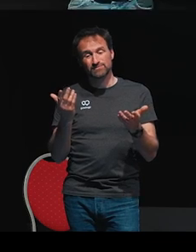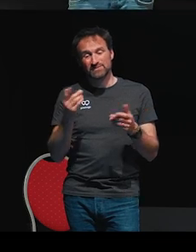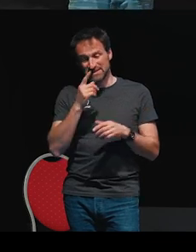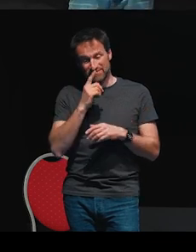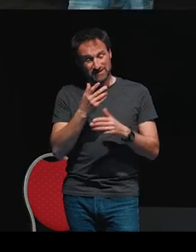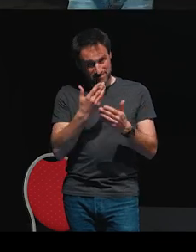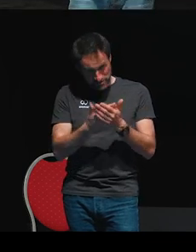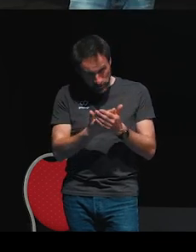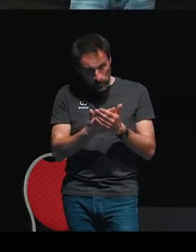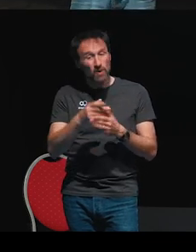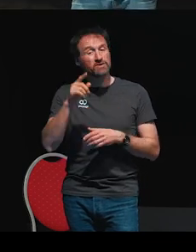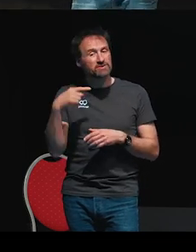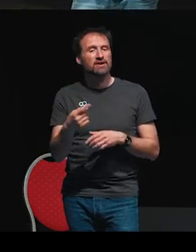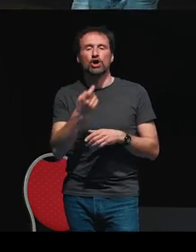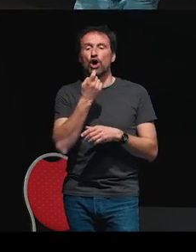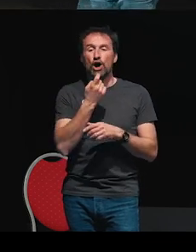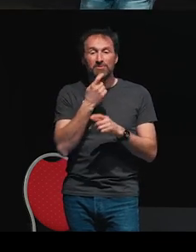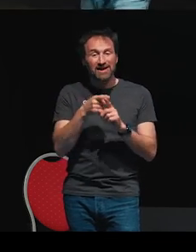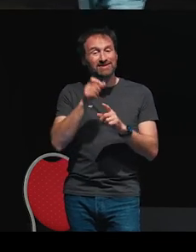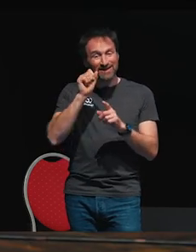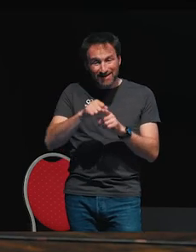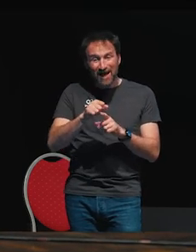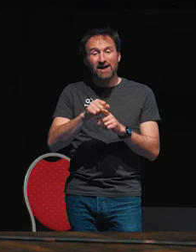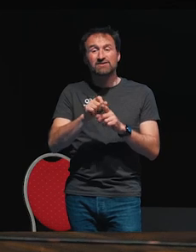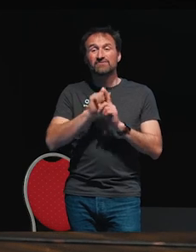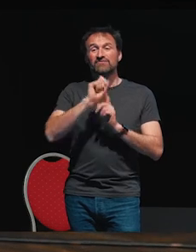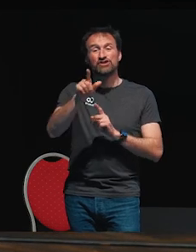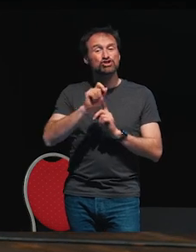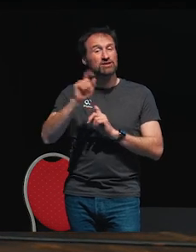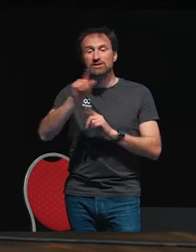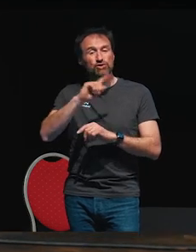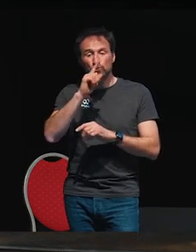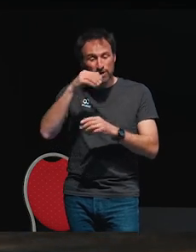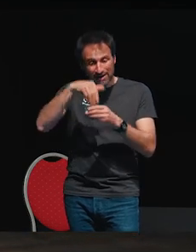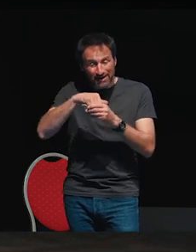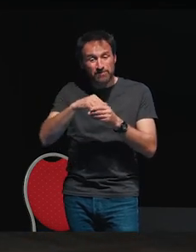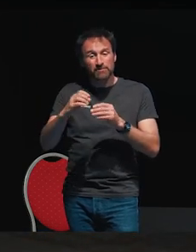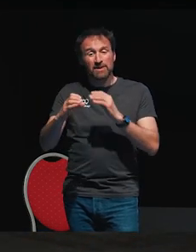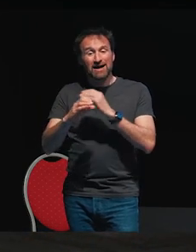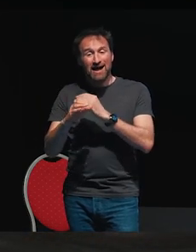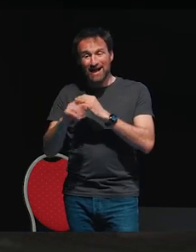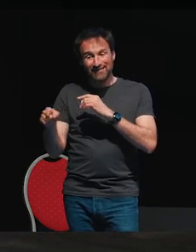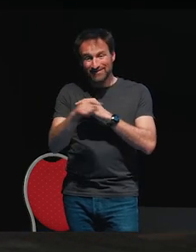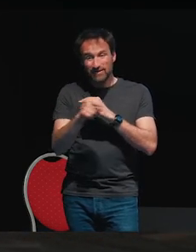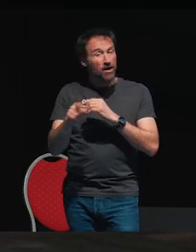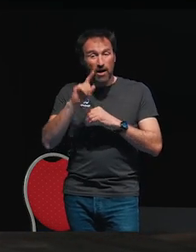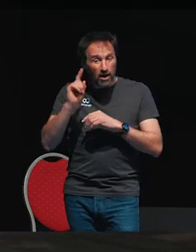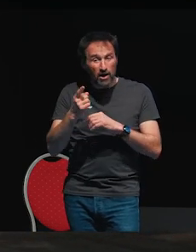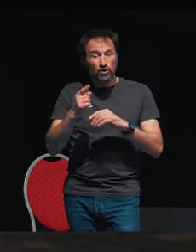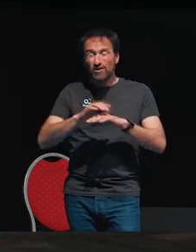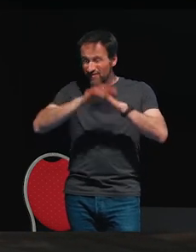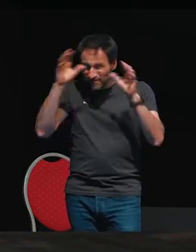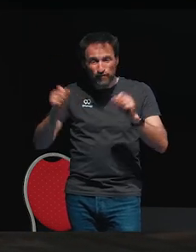send those objects not only in between your client, but you could go the full circle, so a client-server state management, and you send